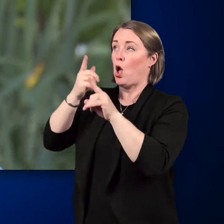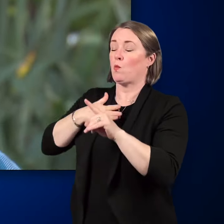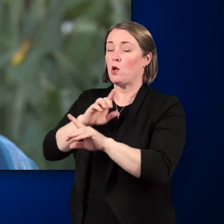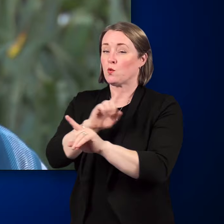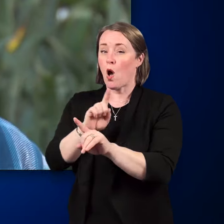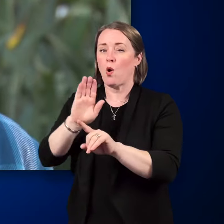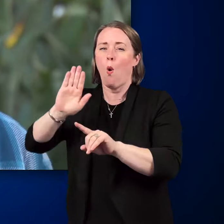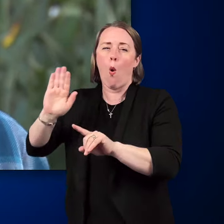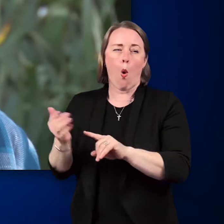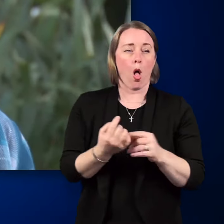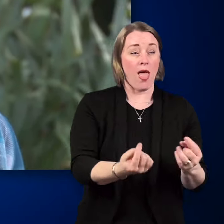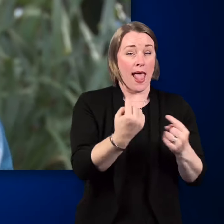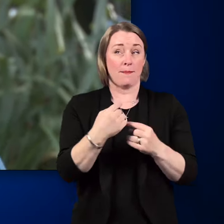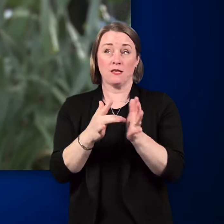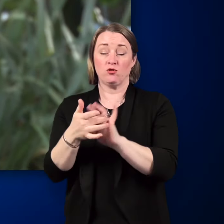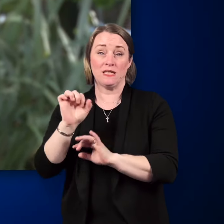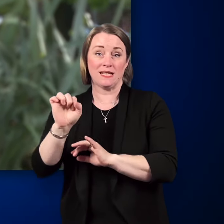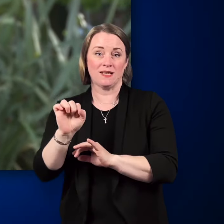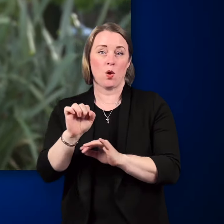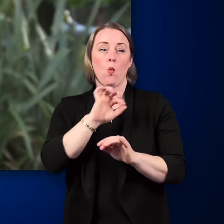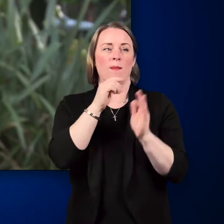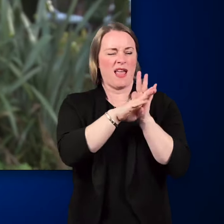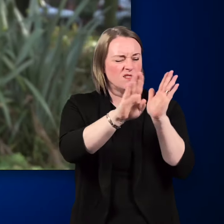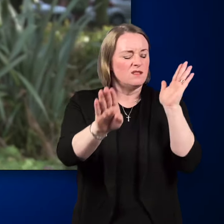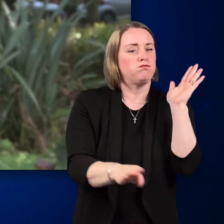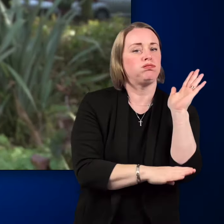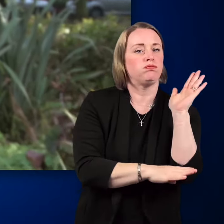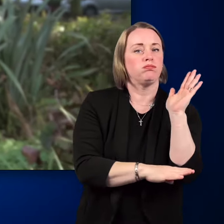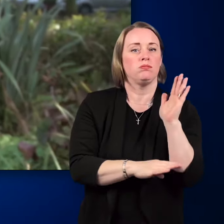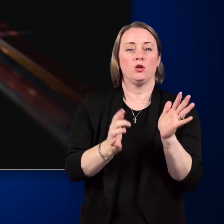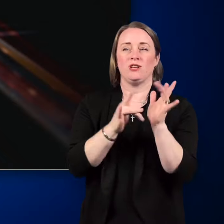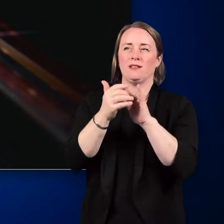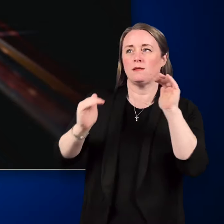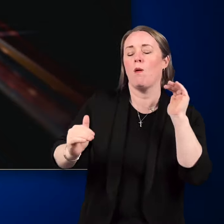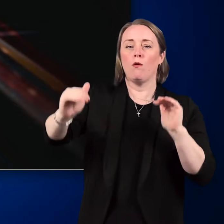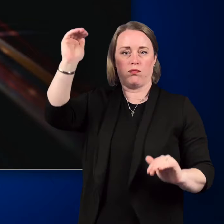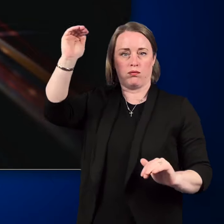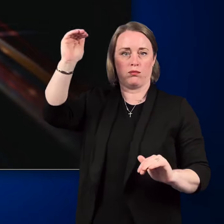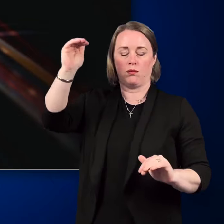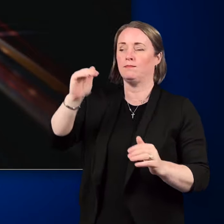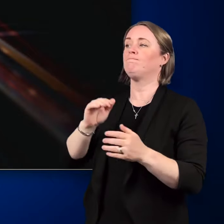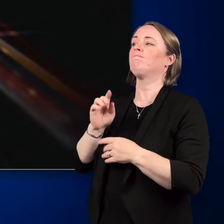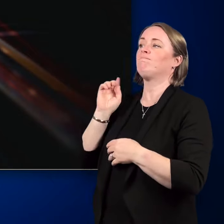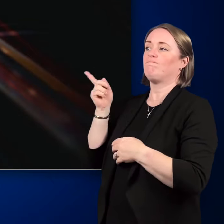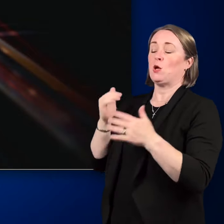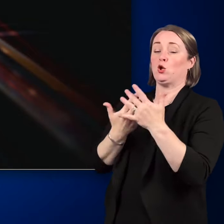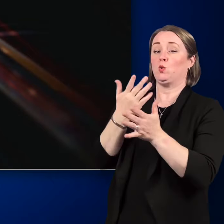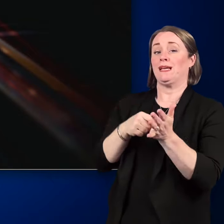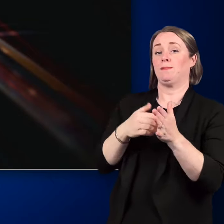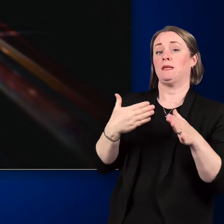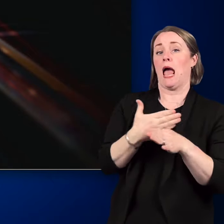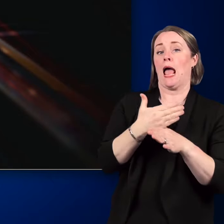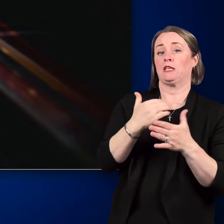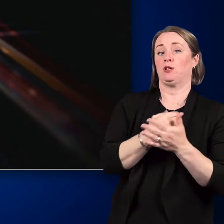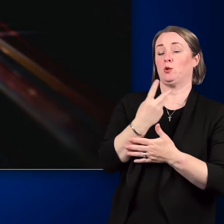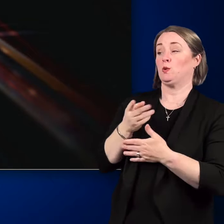under his feet. Acts 2 tells us this. Peter, on the day of Pentecost,